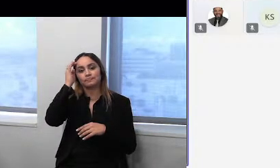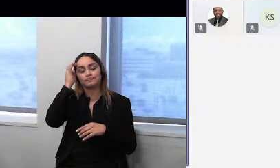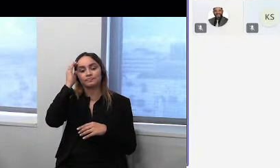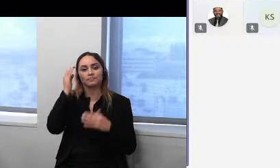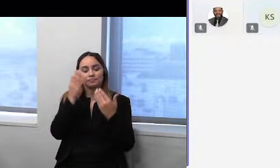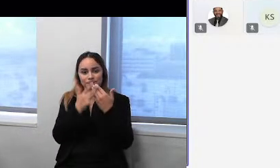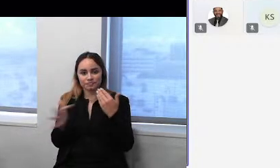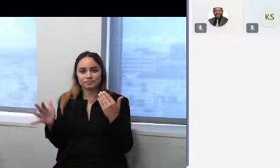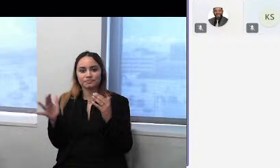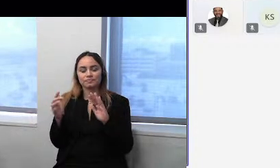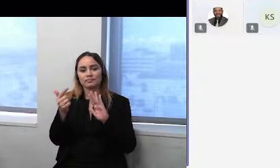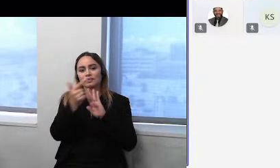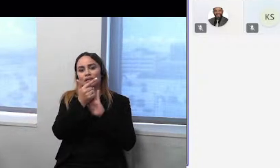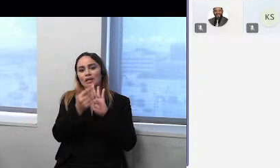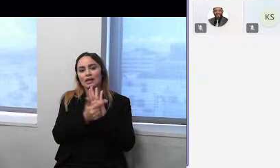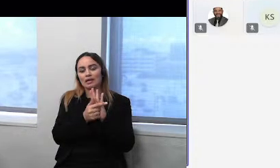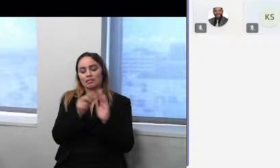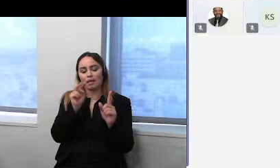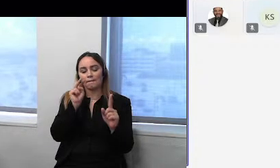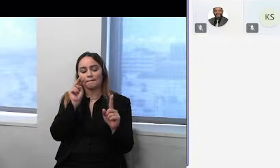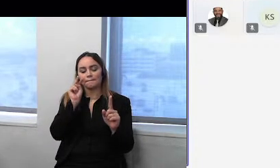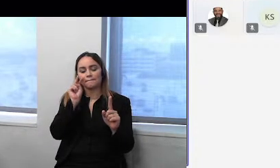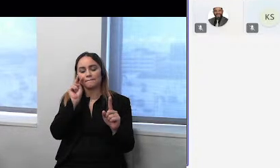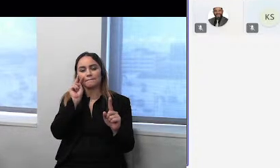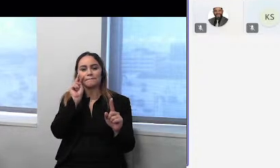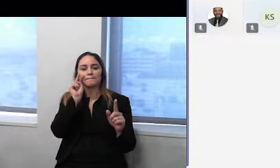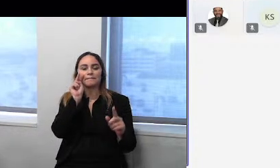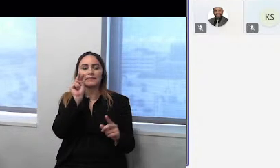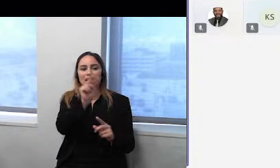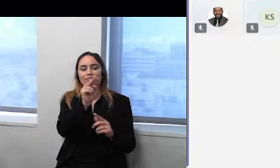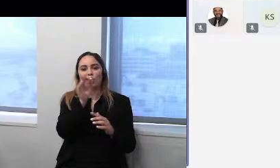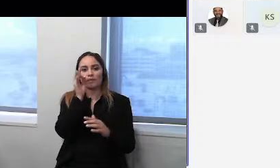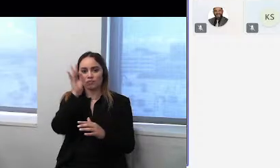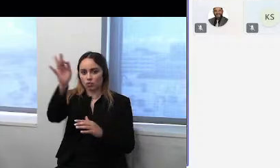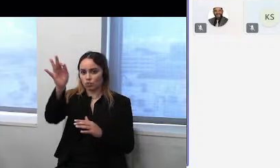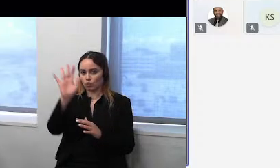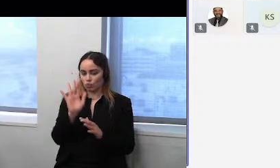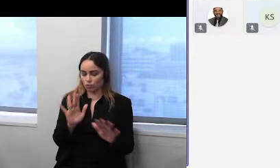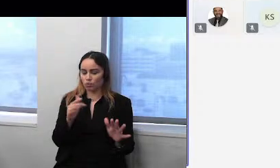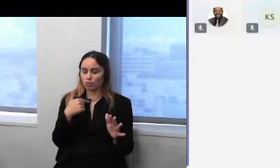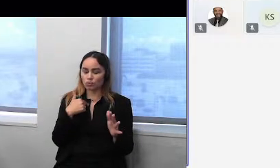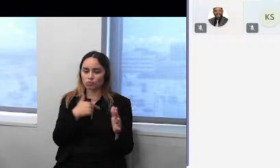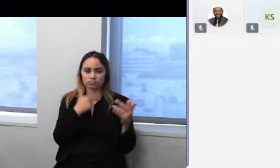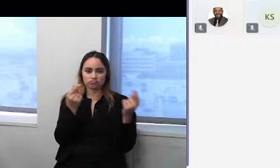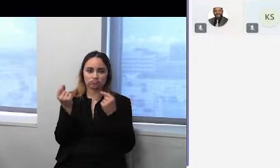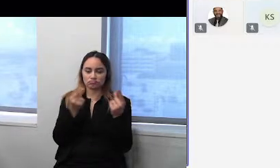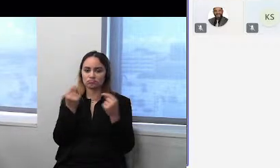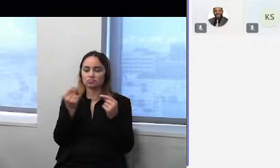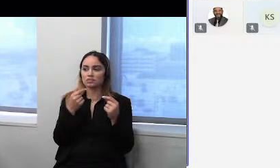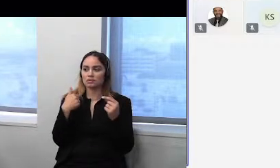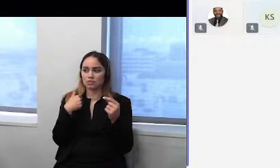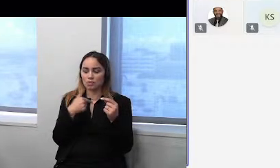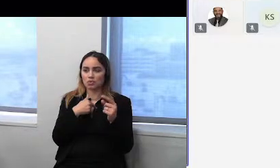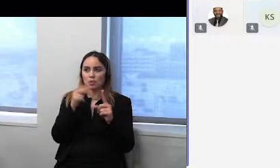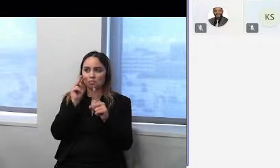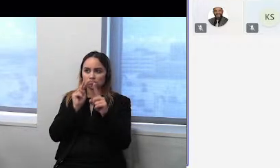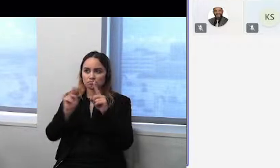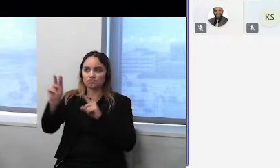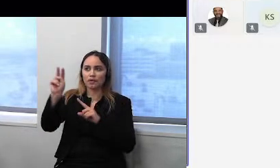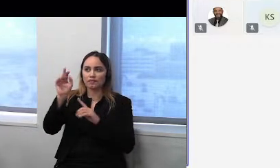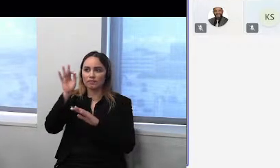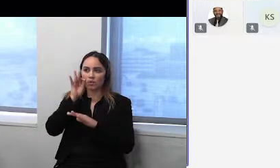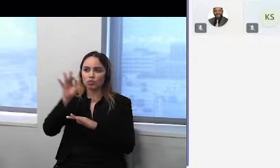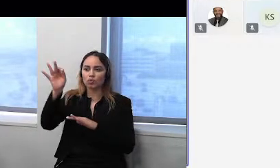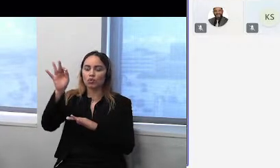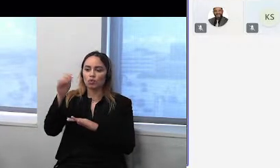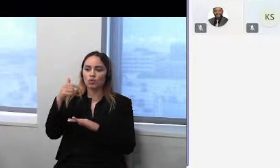already identified, and anything that is forward will be removed. So the timing of the implementation of the law will dictate